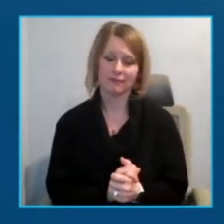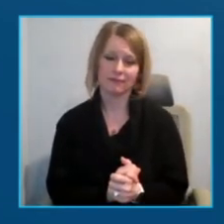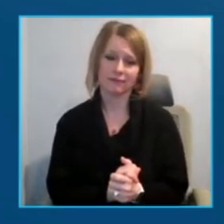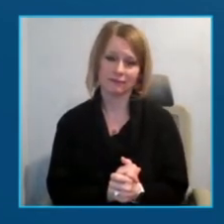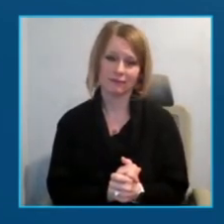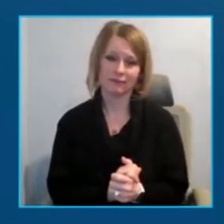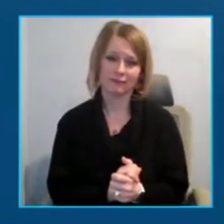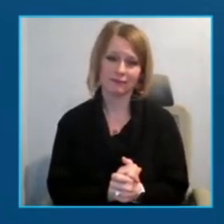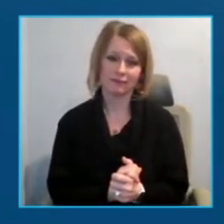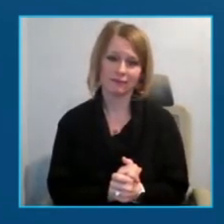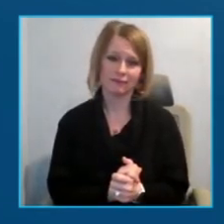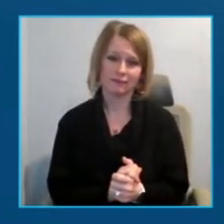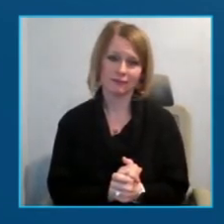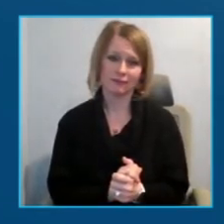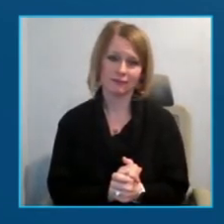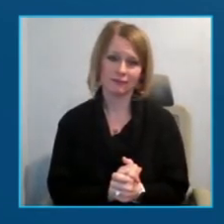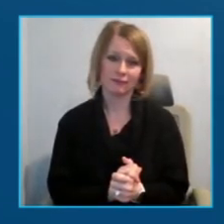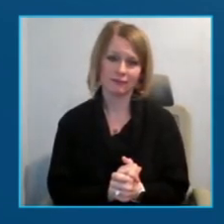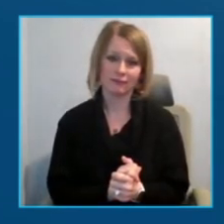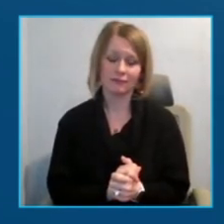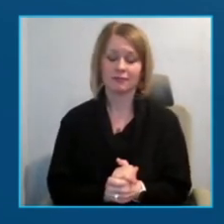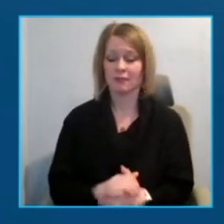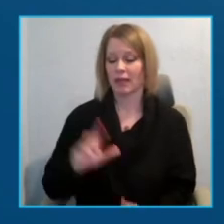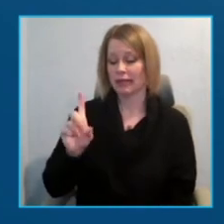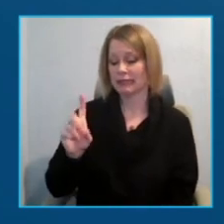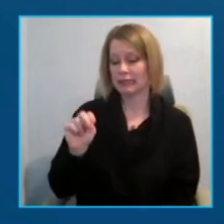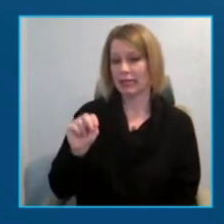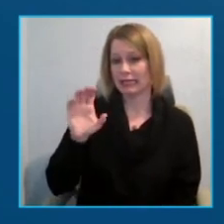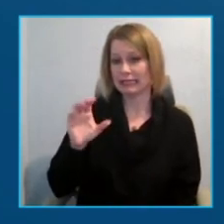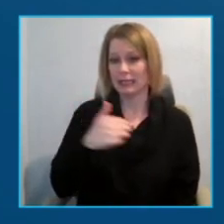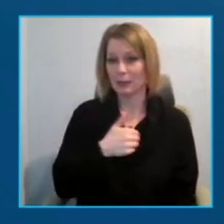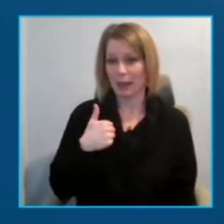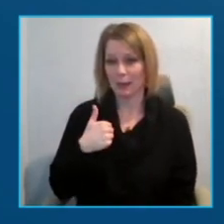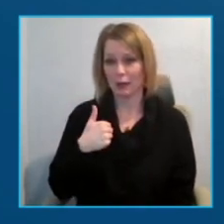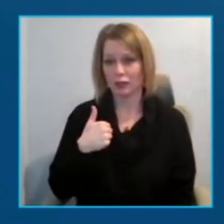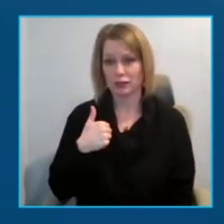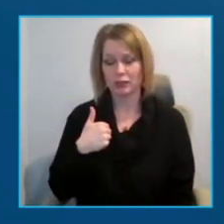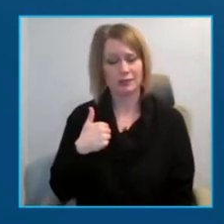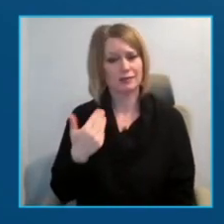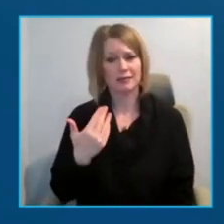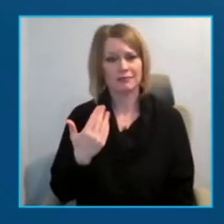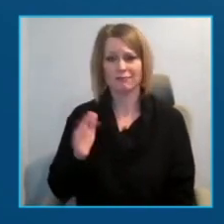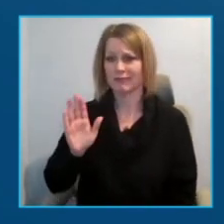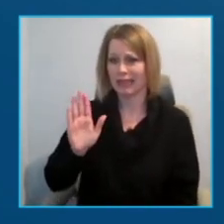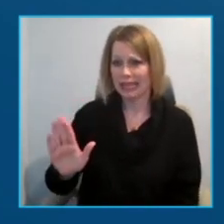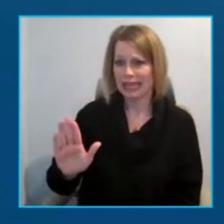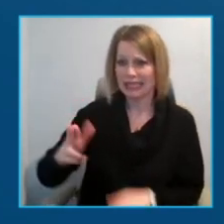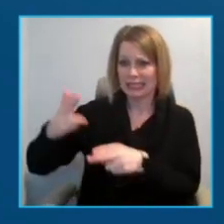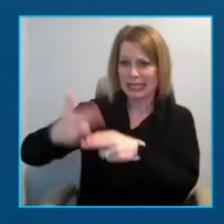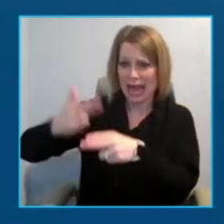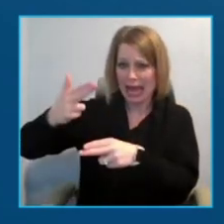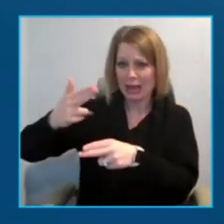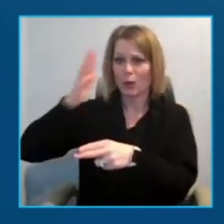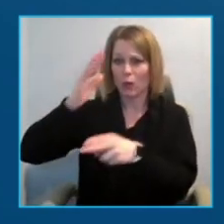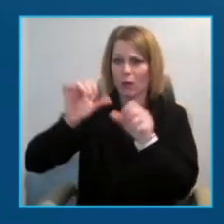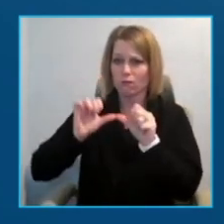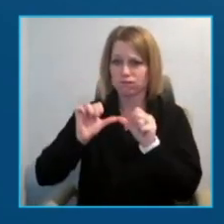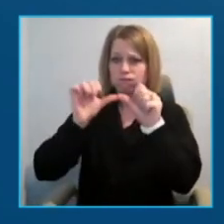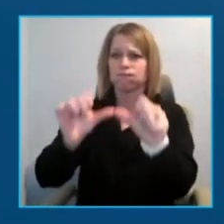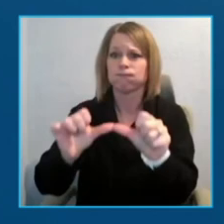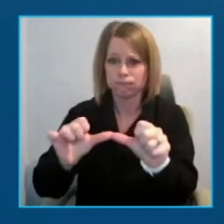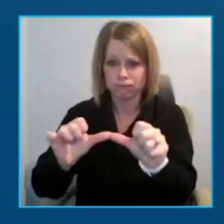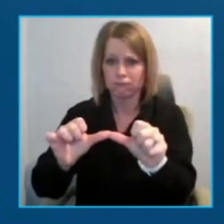What we know as DNC members is that his legacy will live on. It will live in our hearts. It will live in the work he